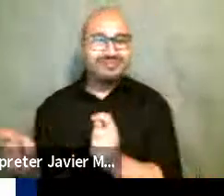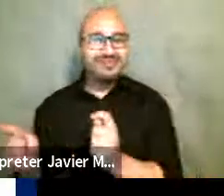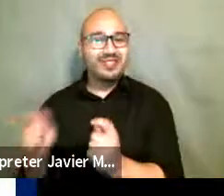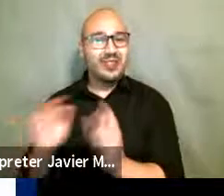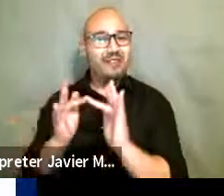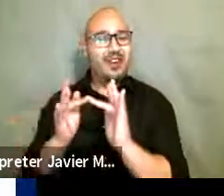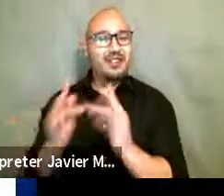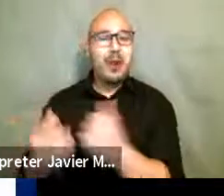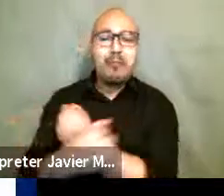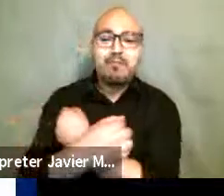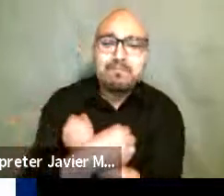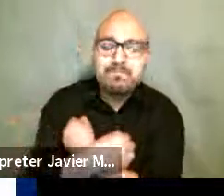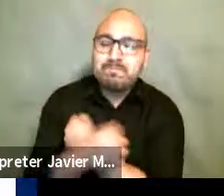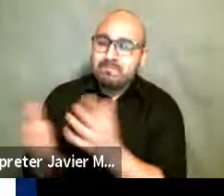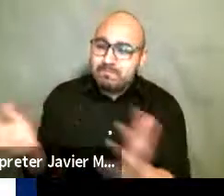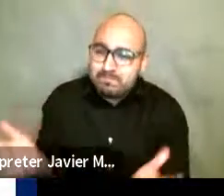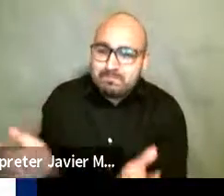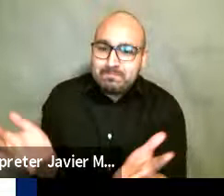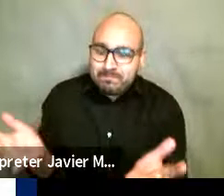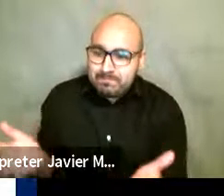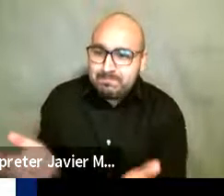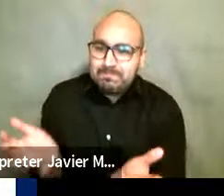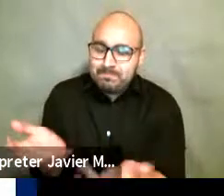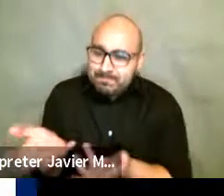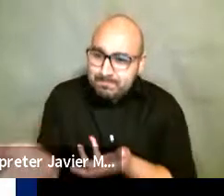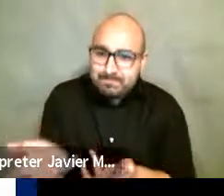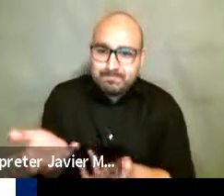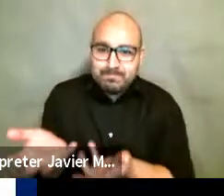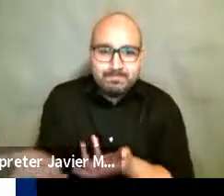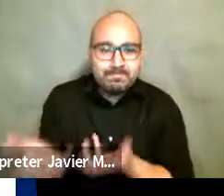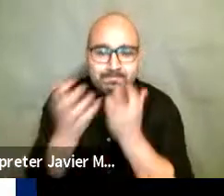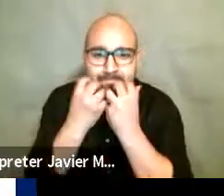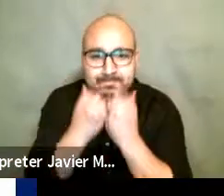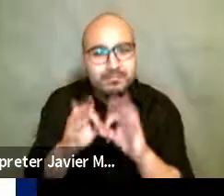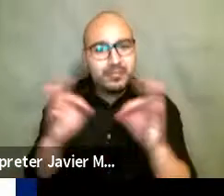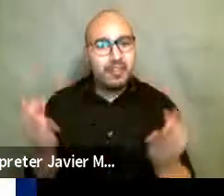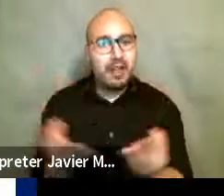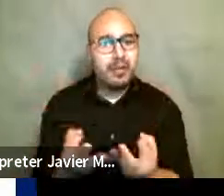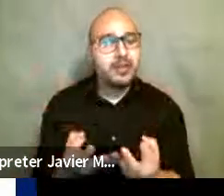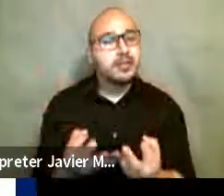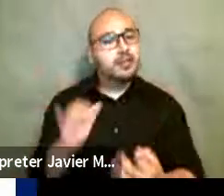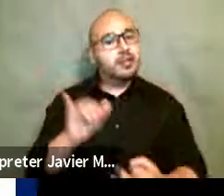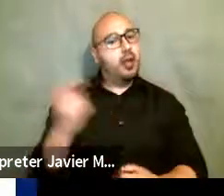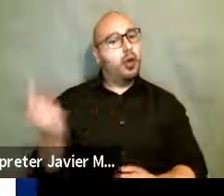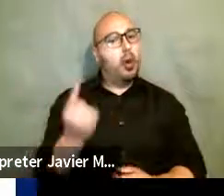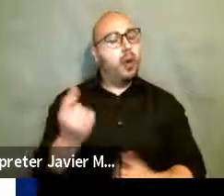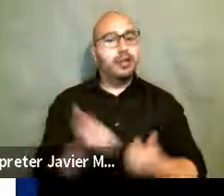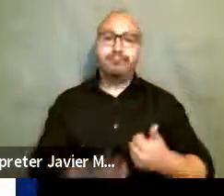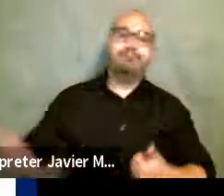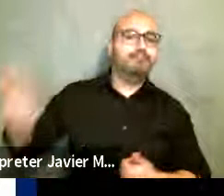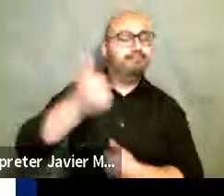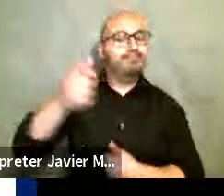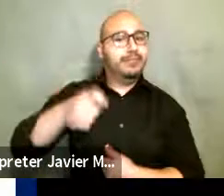comfort during a really tough time for families. And so that's always going to be one of our most